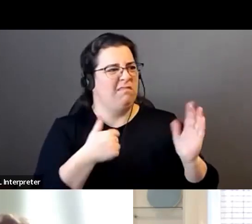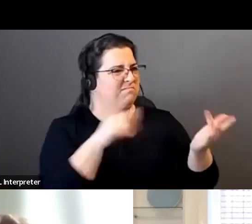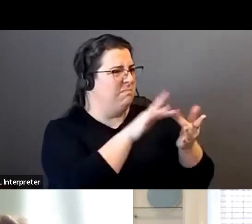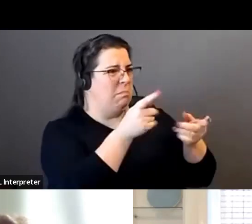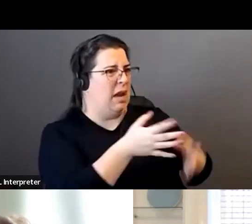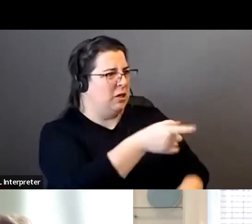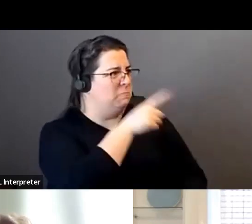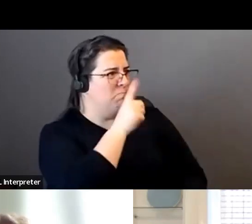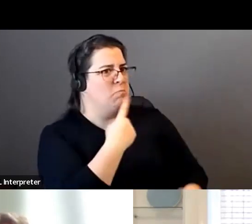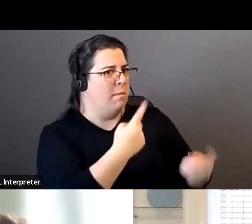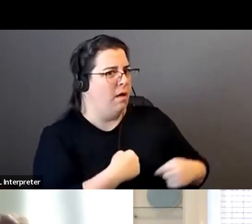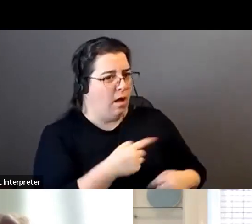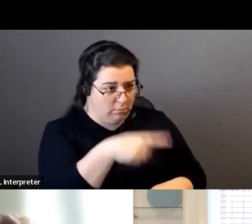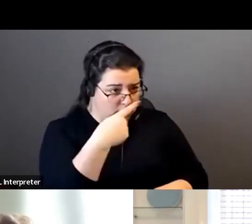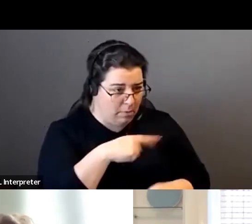thing.